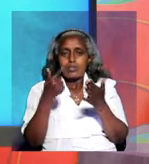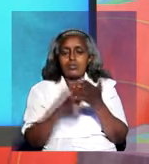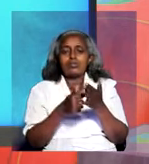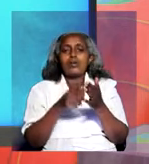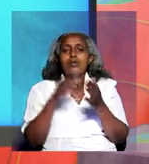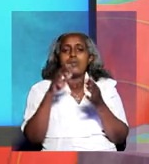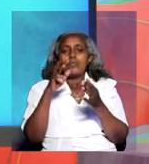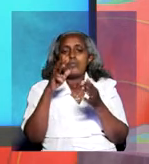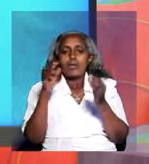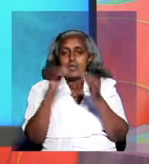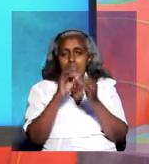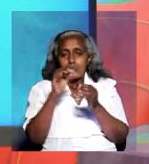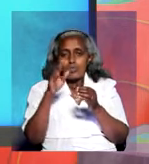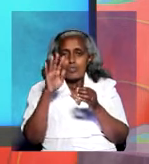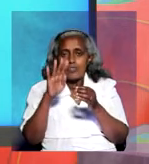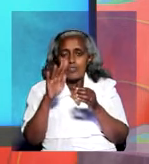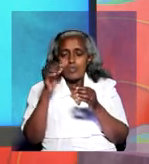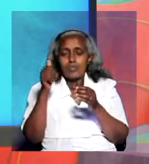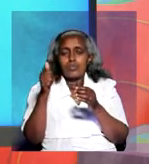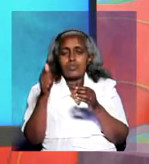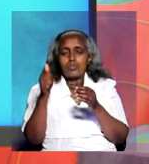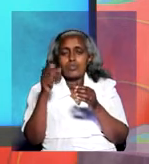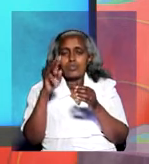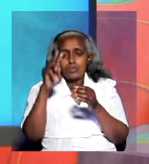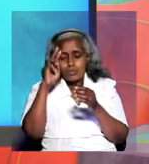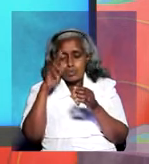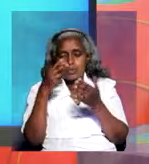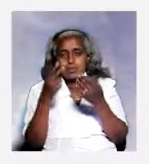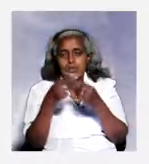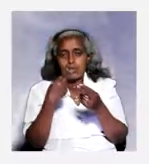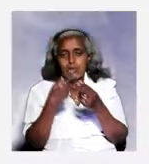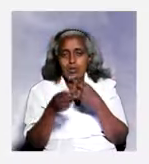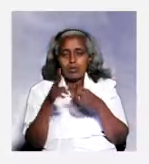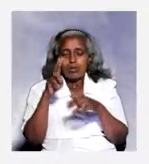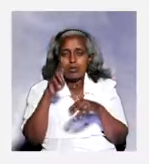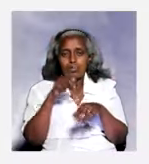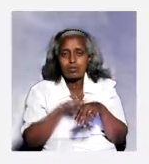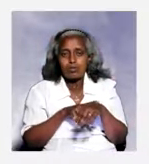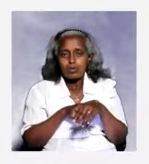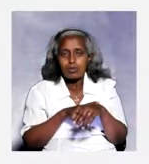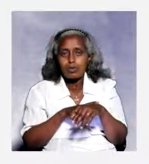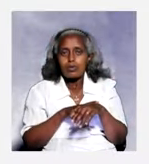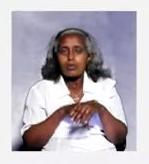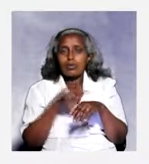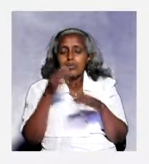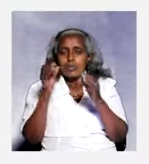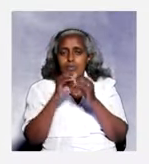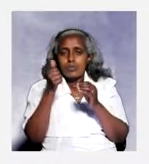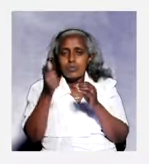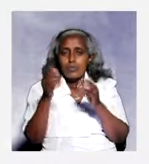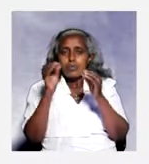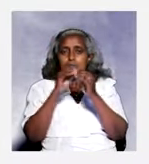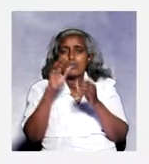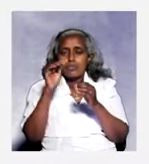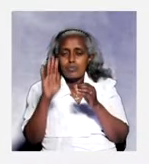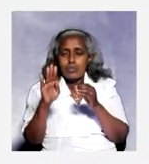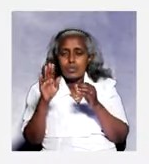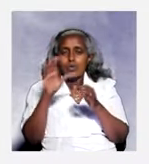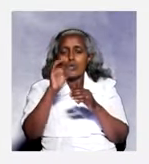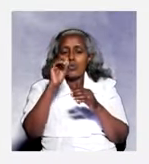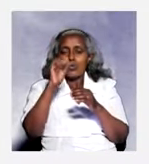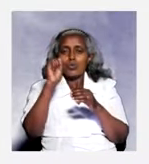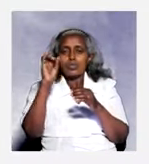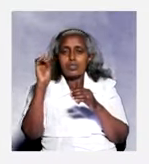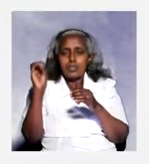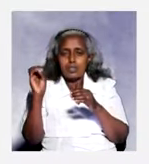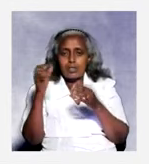This is 4 square, magnitude of a is 4, minus twice of a dot b means this magnitude of a, magnitude of b, cos theta.